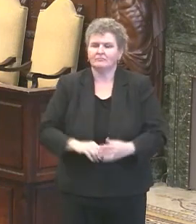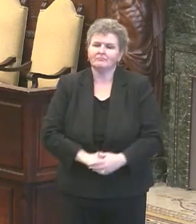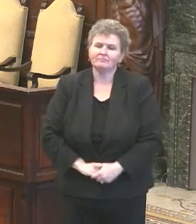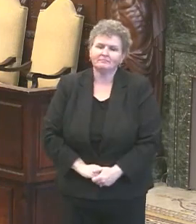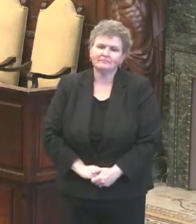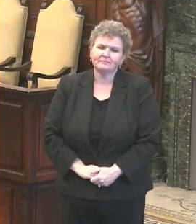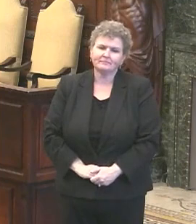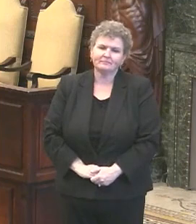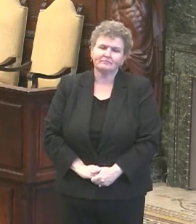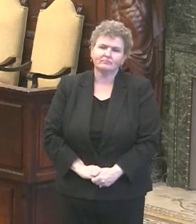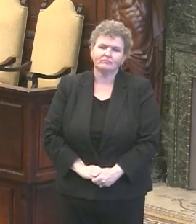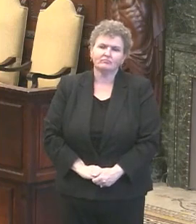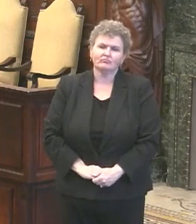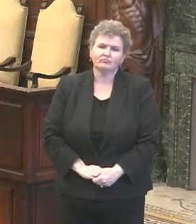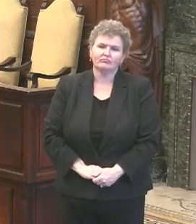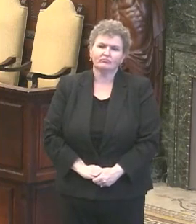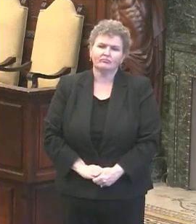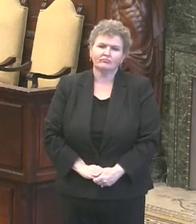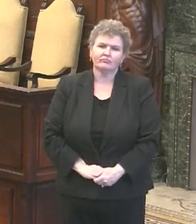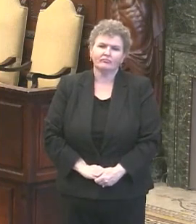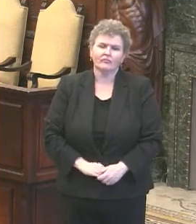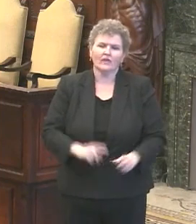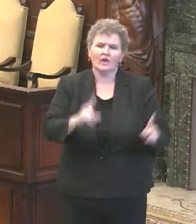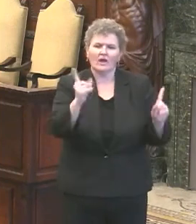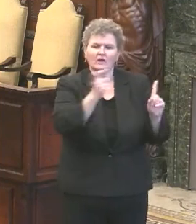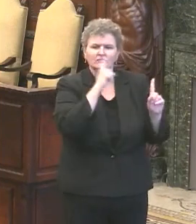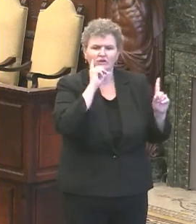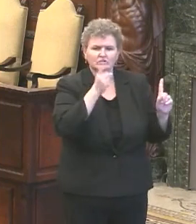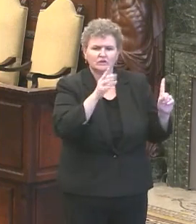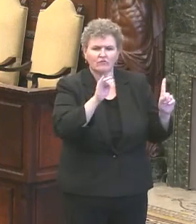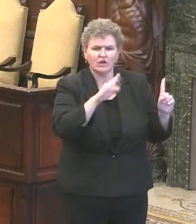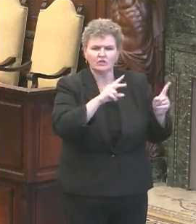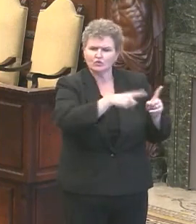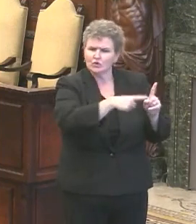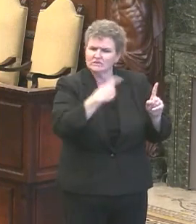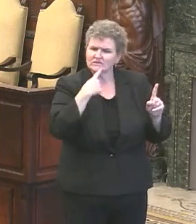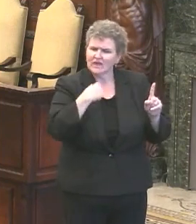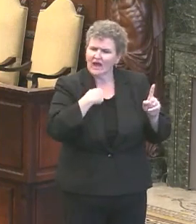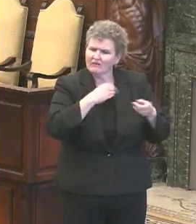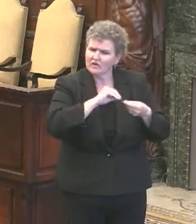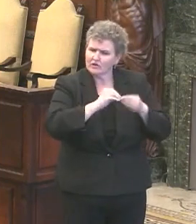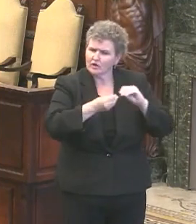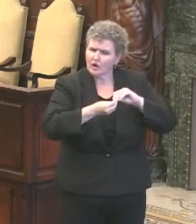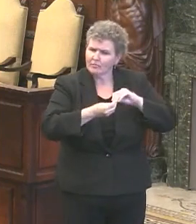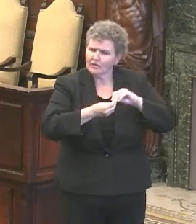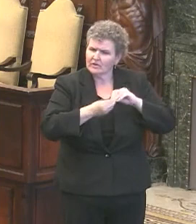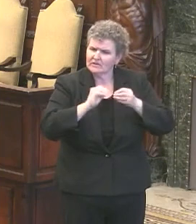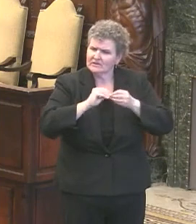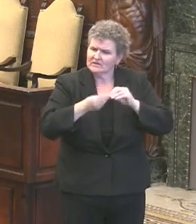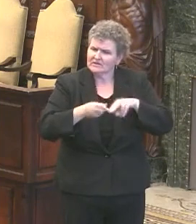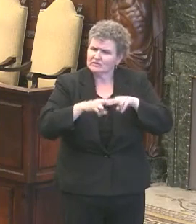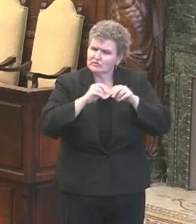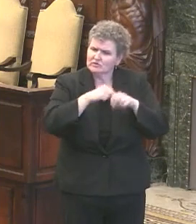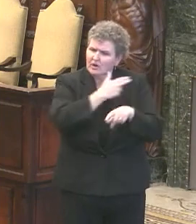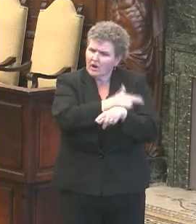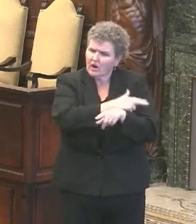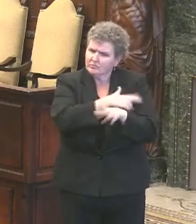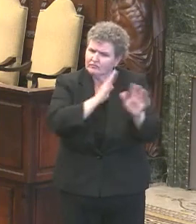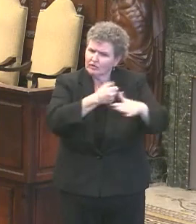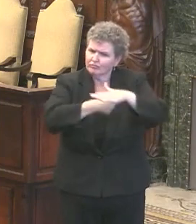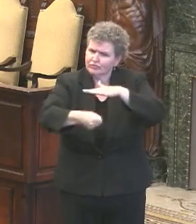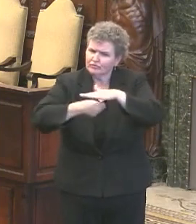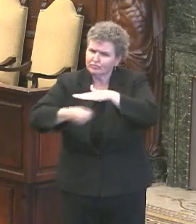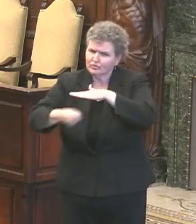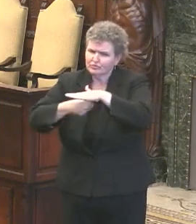missed these. Dr. Farley, I was looking for any numbers you have on the increase in hospitalizations. And then you had